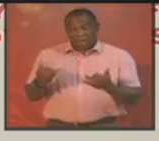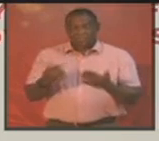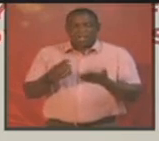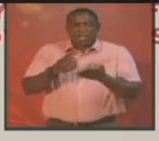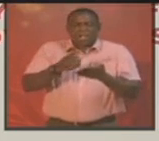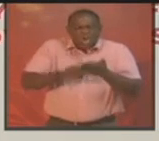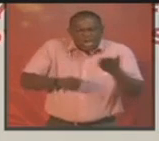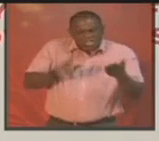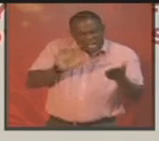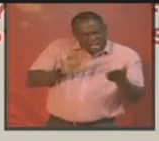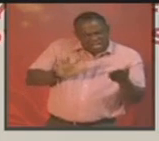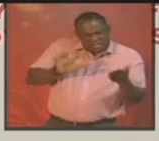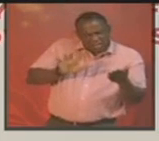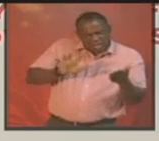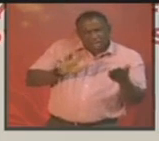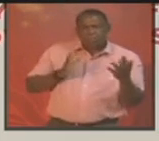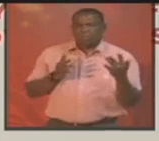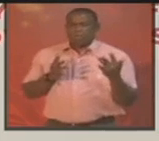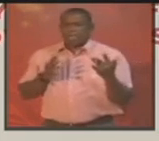firm quotation.